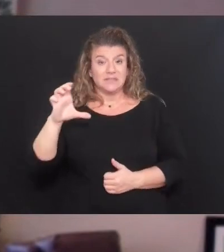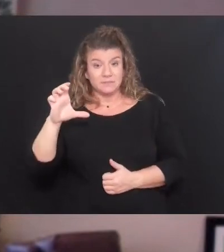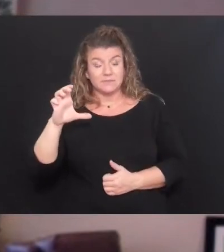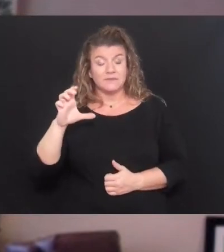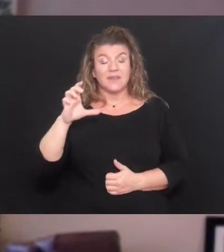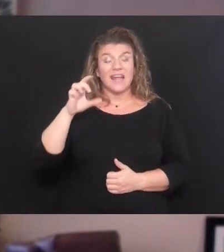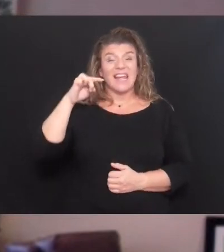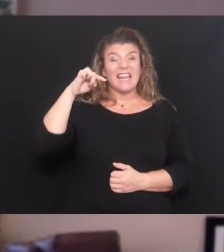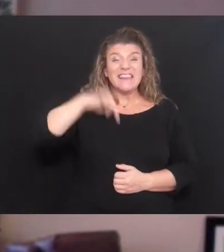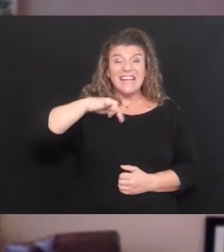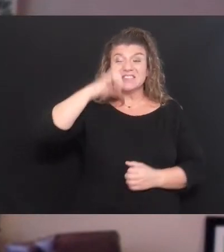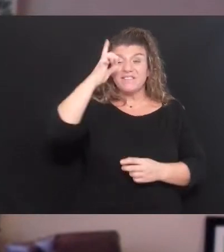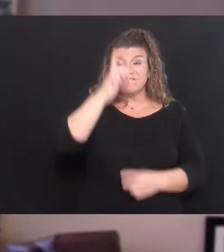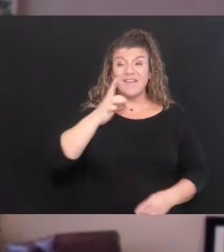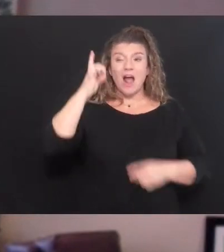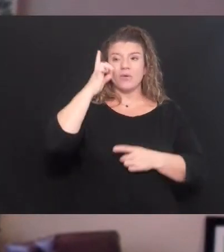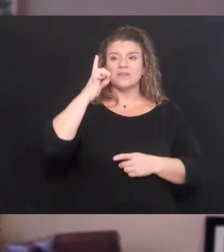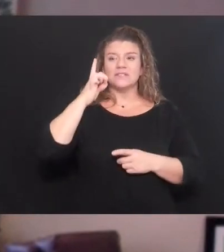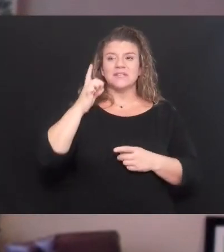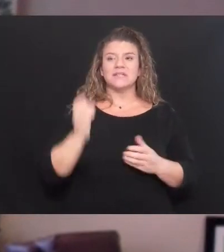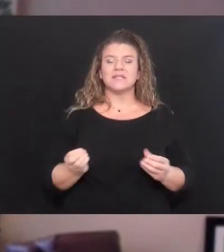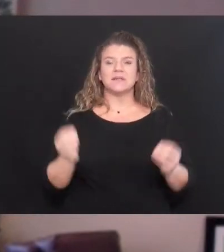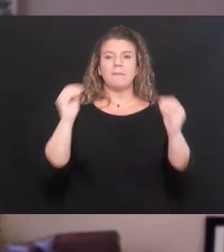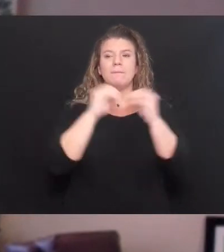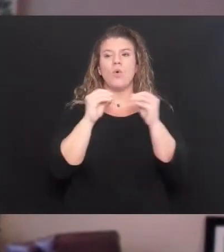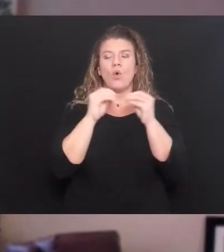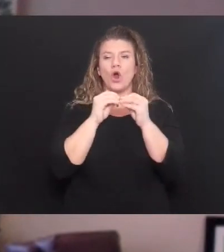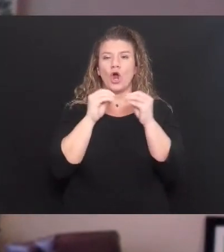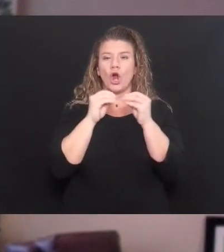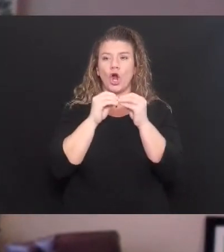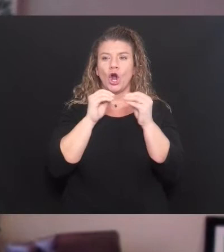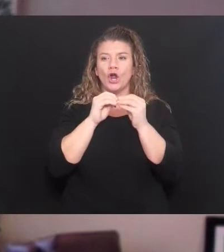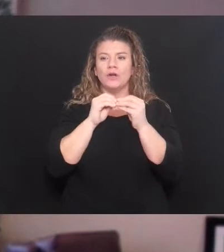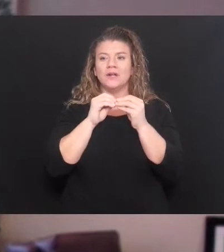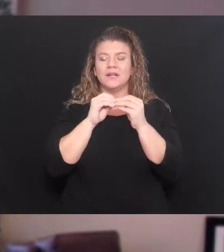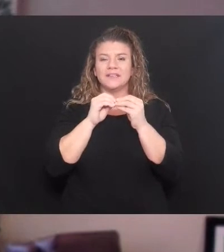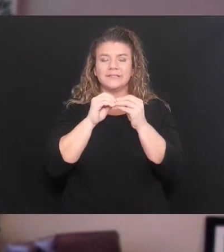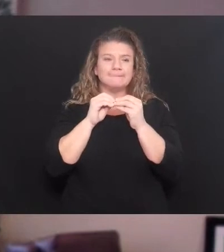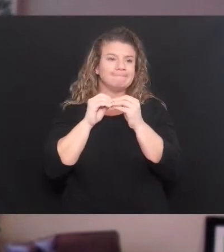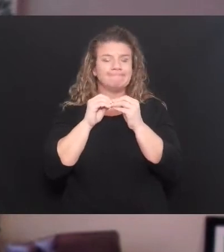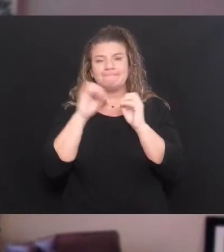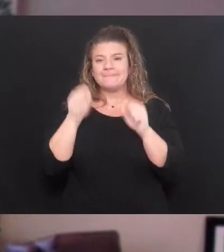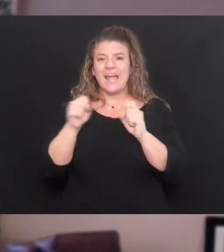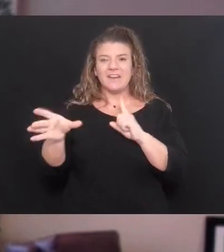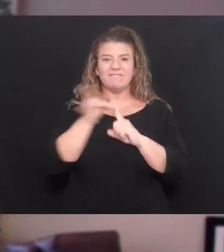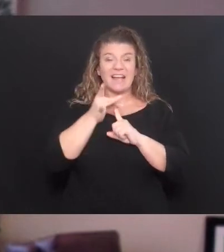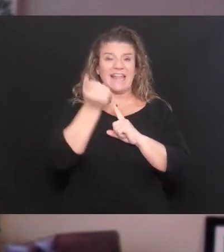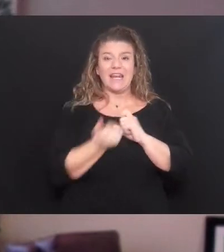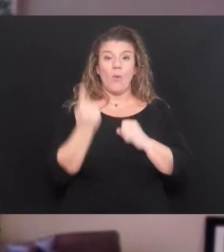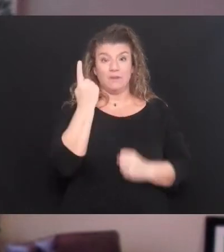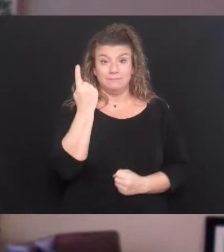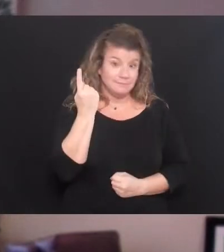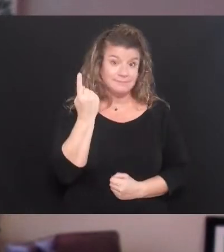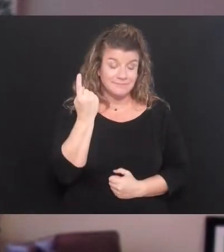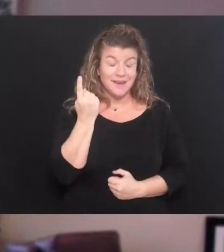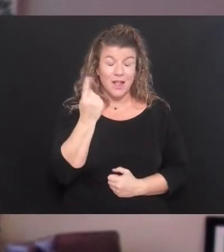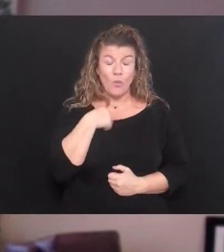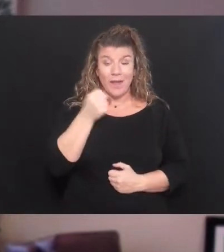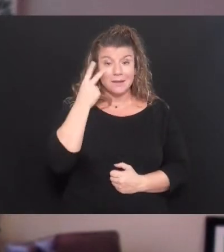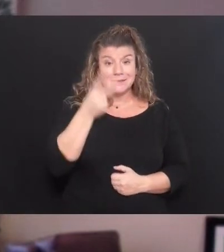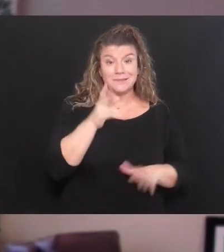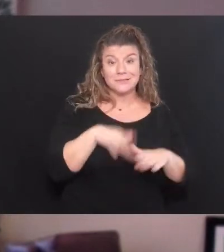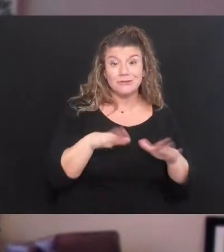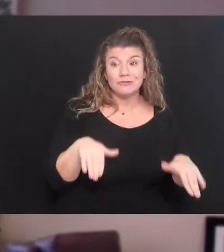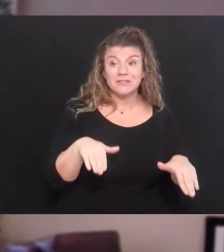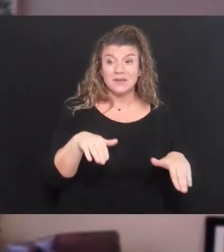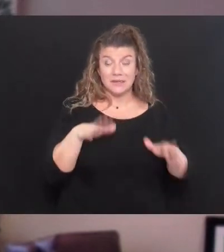this virus is much less selective about who it infects. And we have seen children bear a brunt